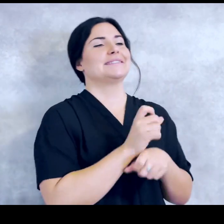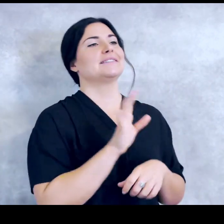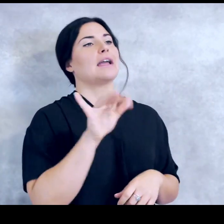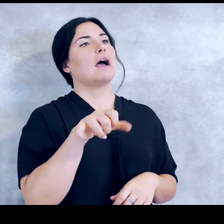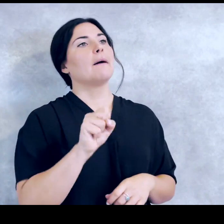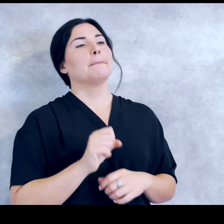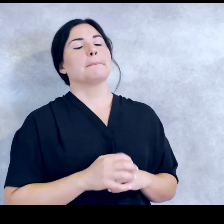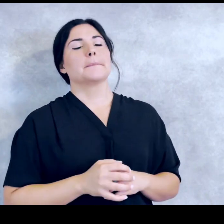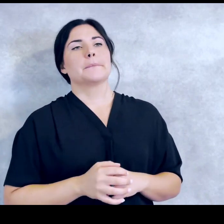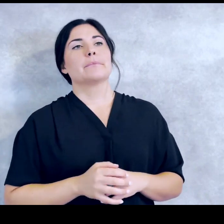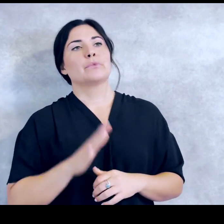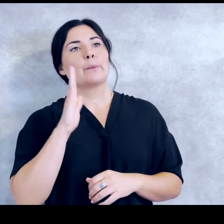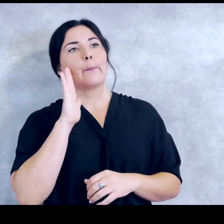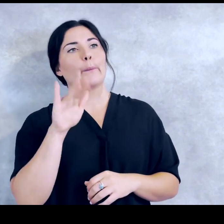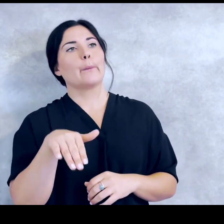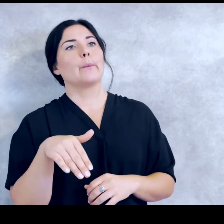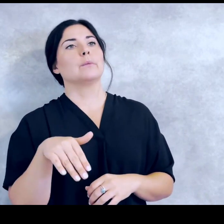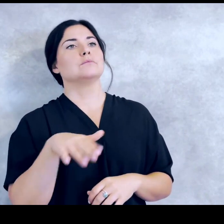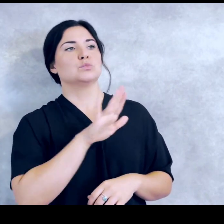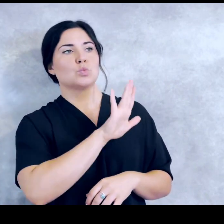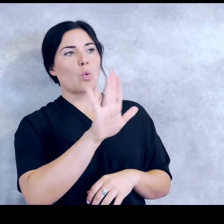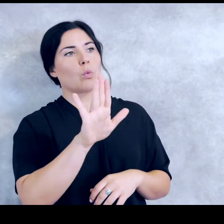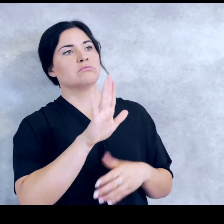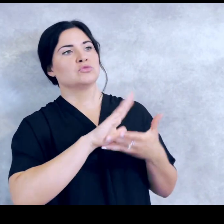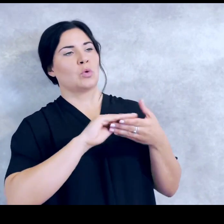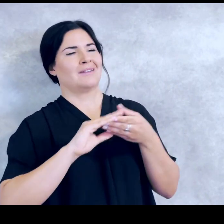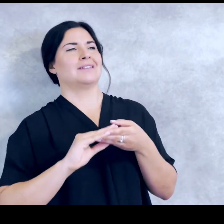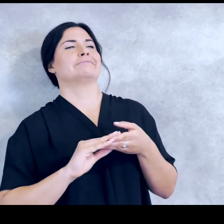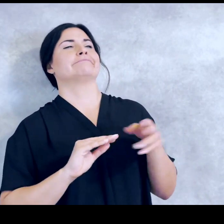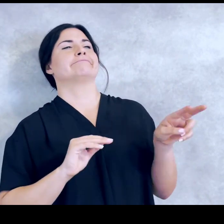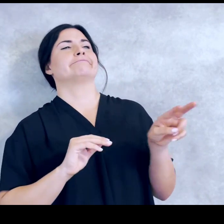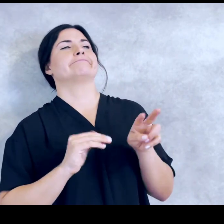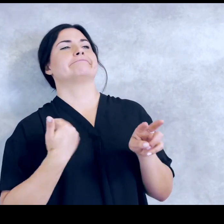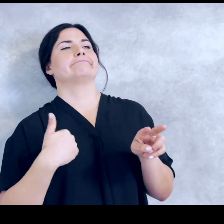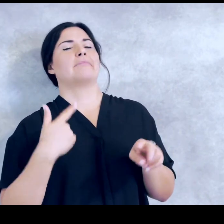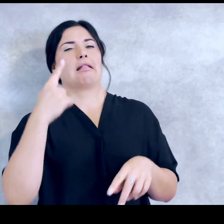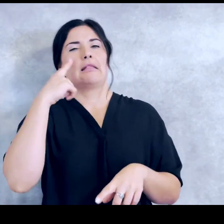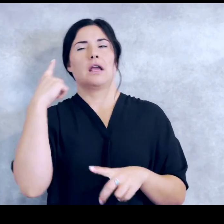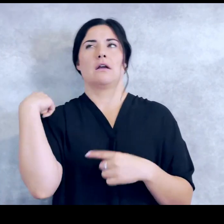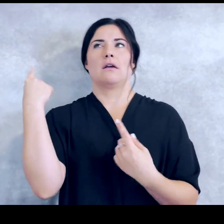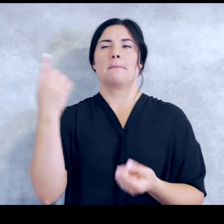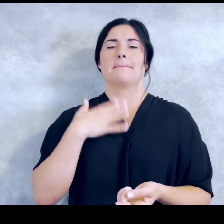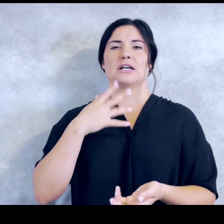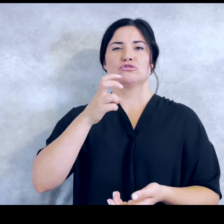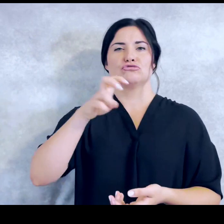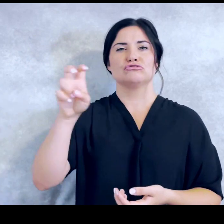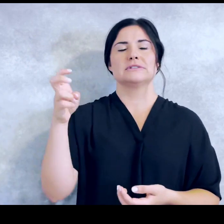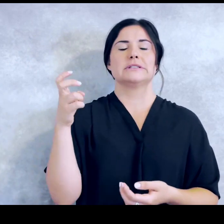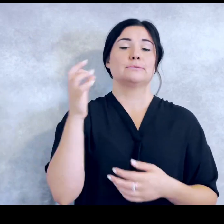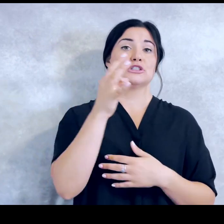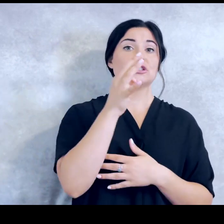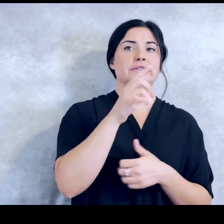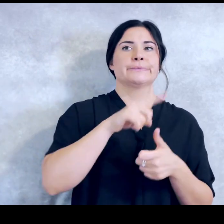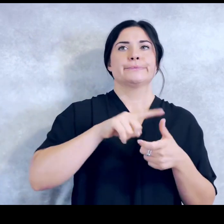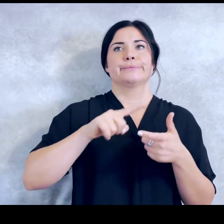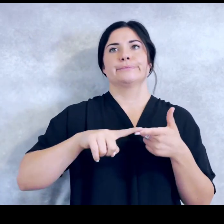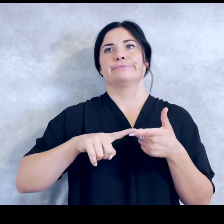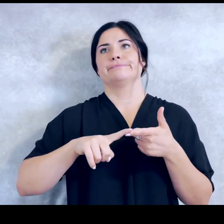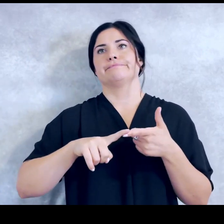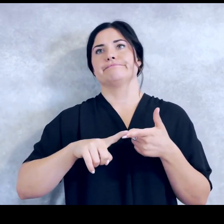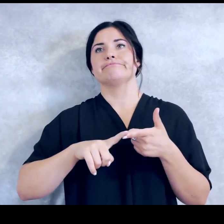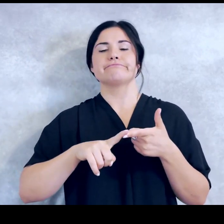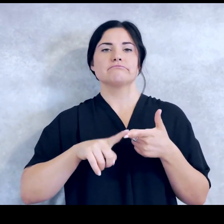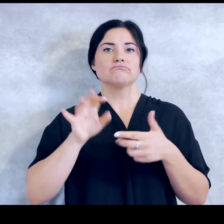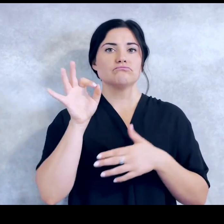Yeah. You know, just listening to both of you guys' stories, I just keep thinking about my whole journey, whether it's preaching, whether it's going